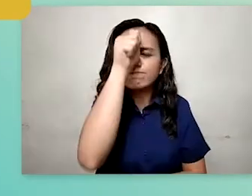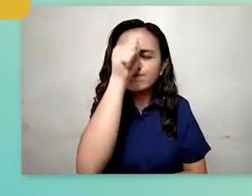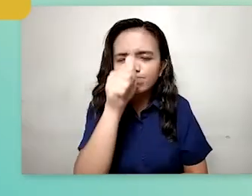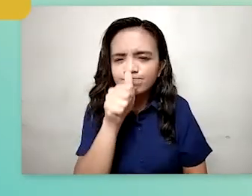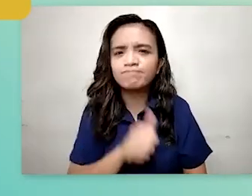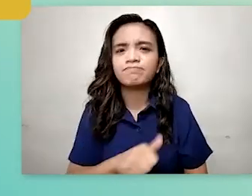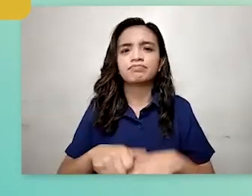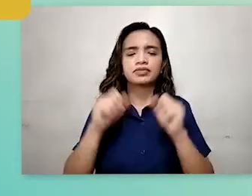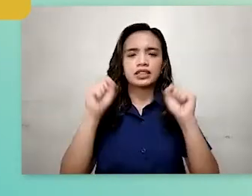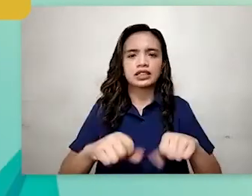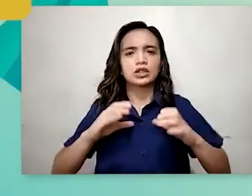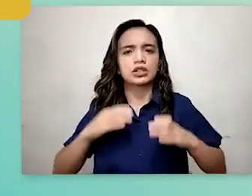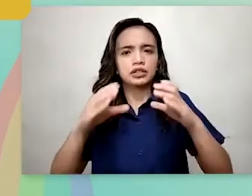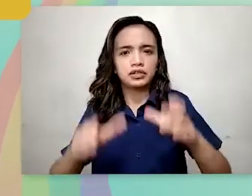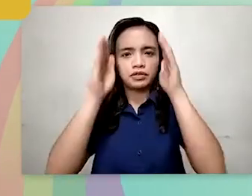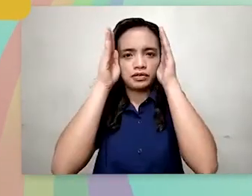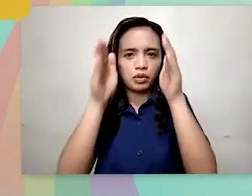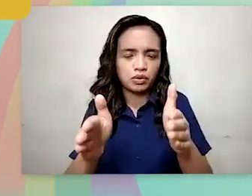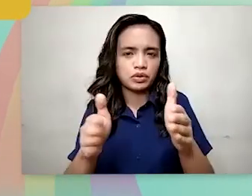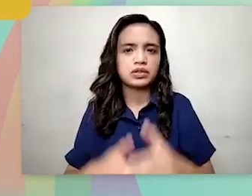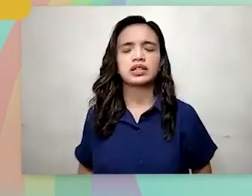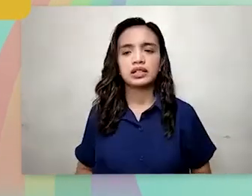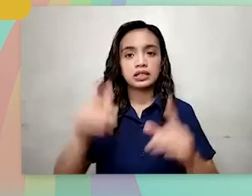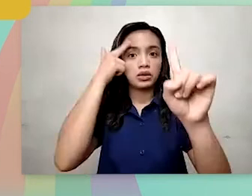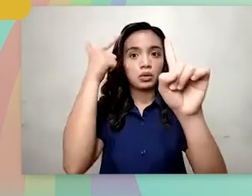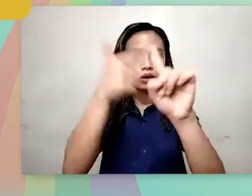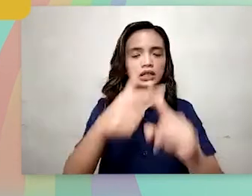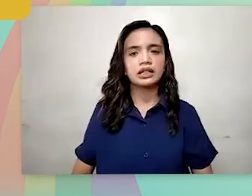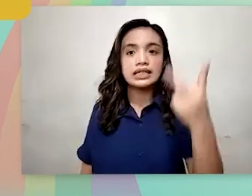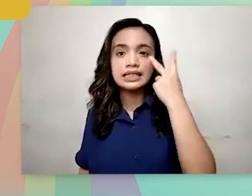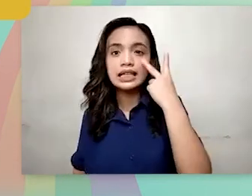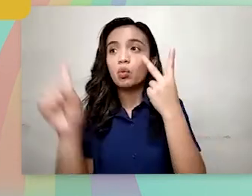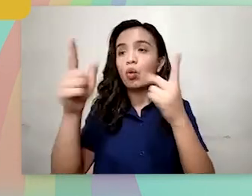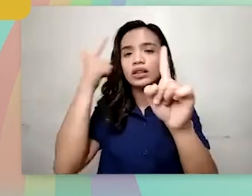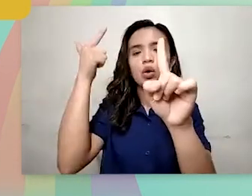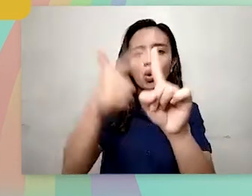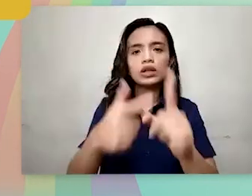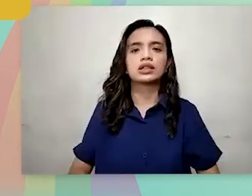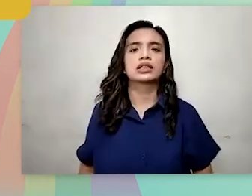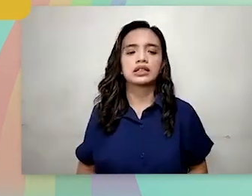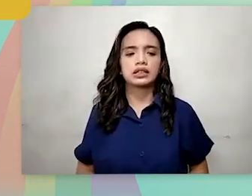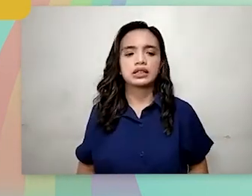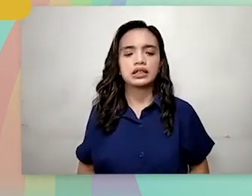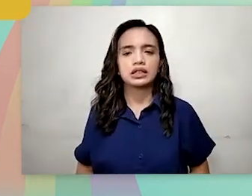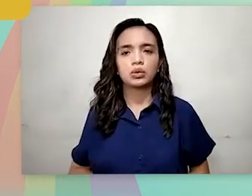talaga, patience, no? Perseverance, commitment, focus on the goal, no? Look at the goal and